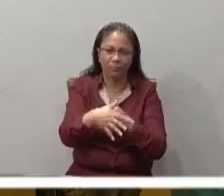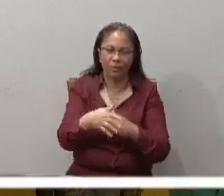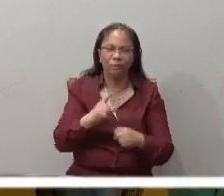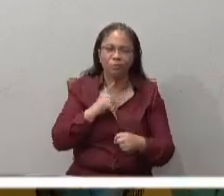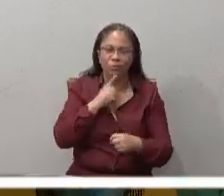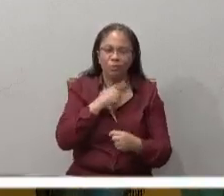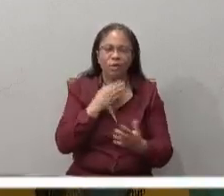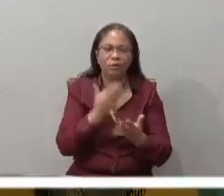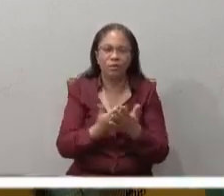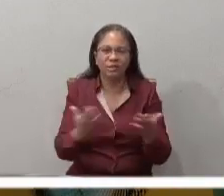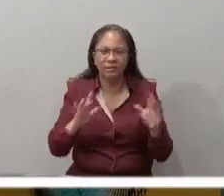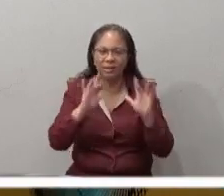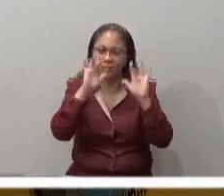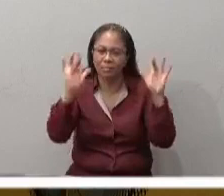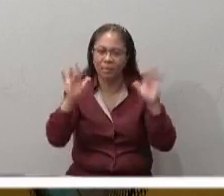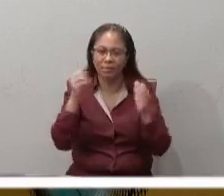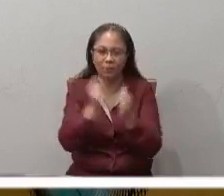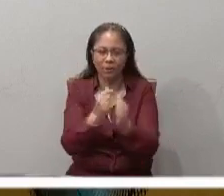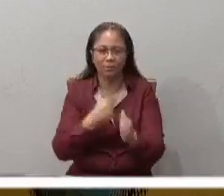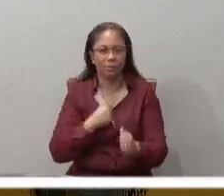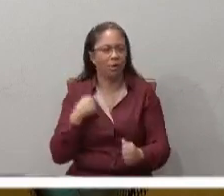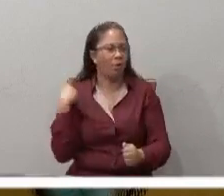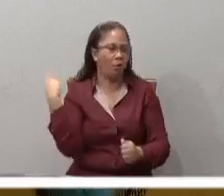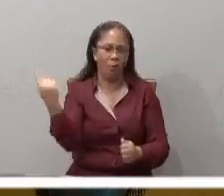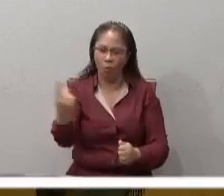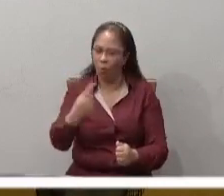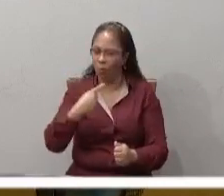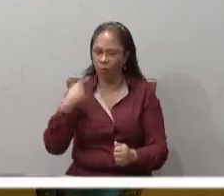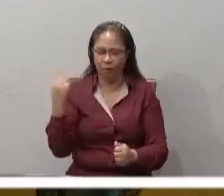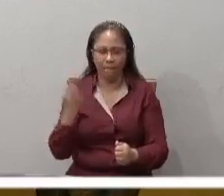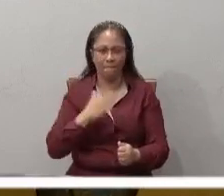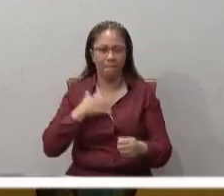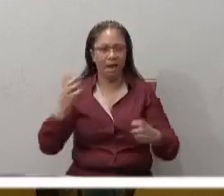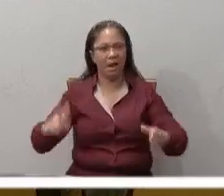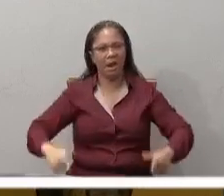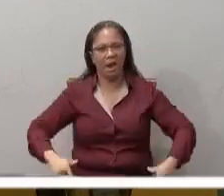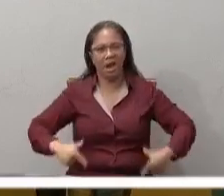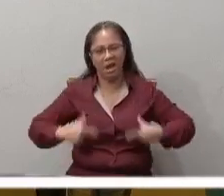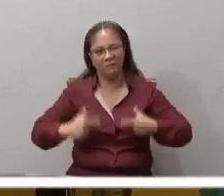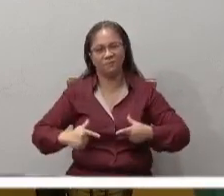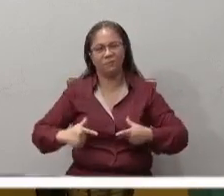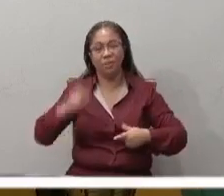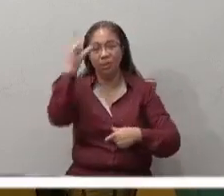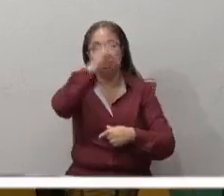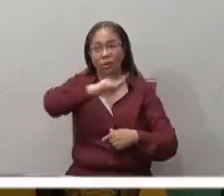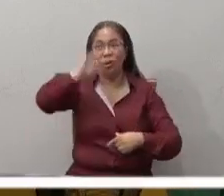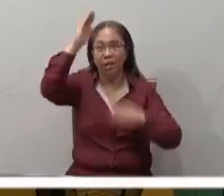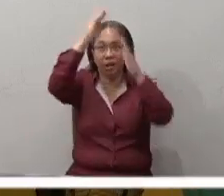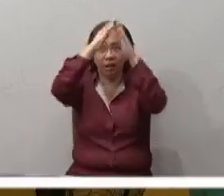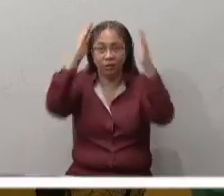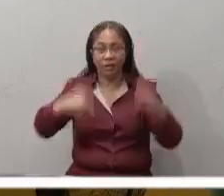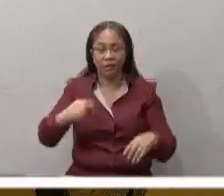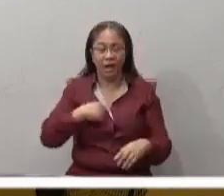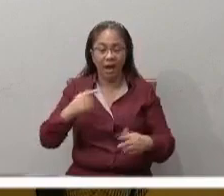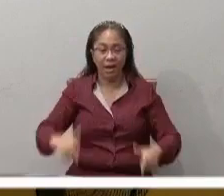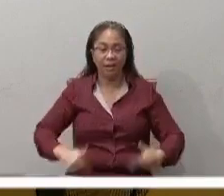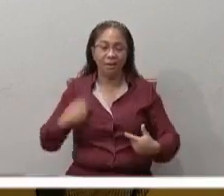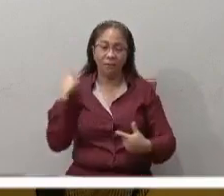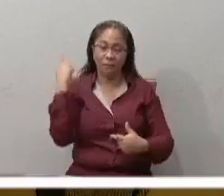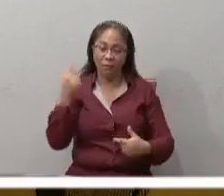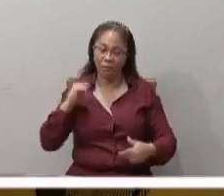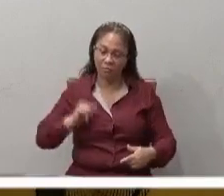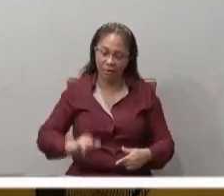surely goodness and kindness will follow me all the days of my life. In the Lord's own house I shall dwell forever and